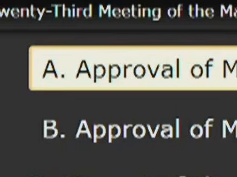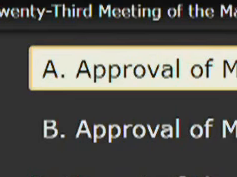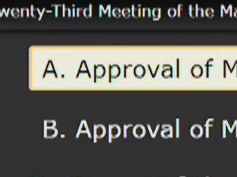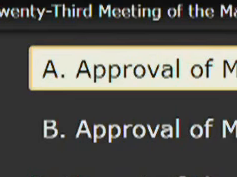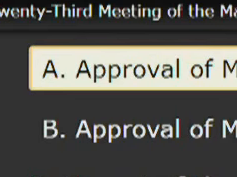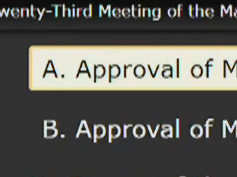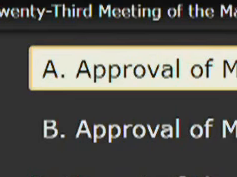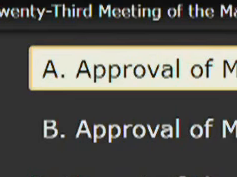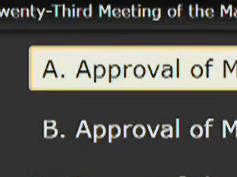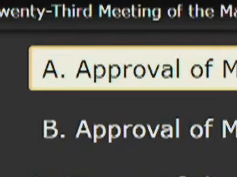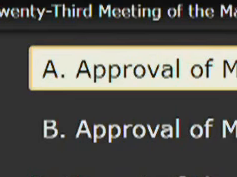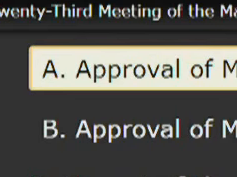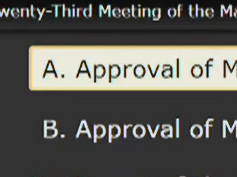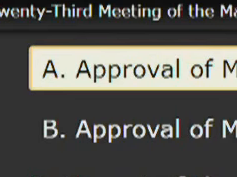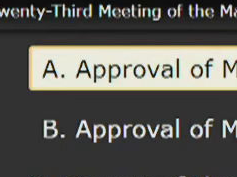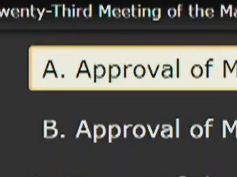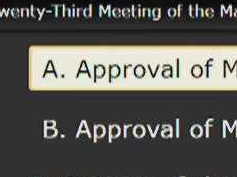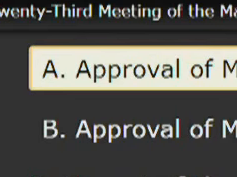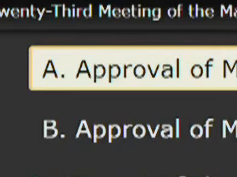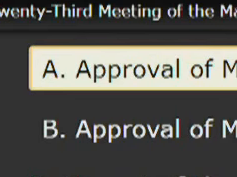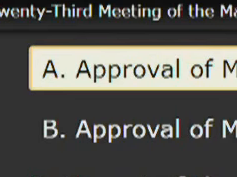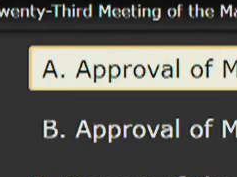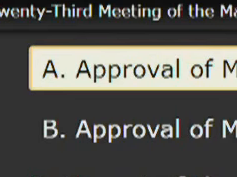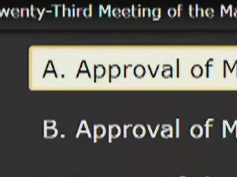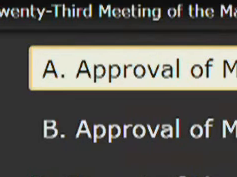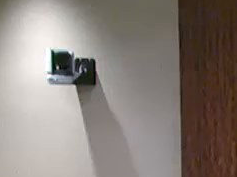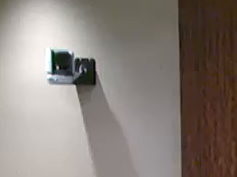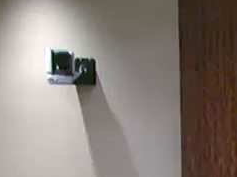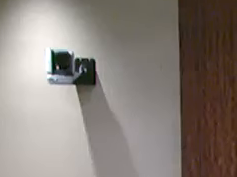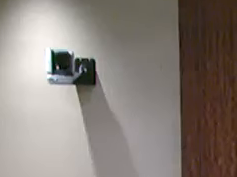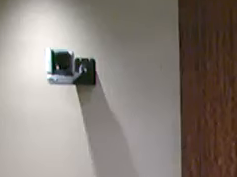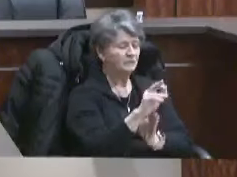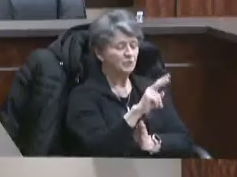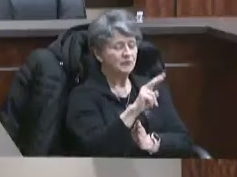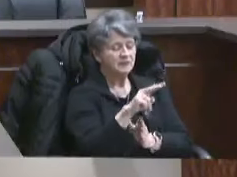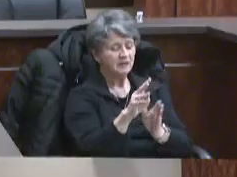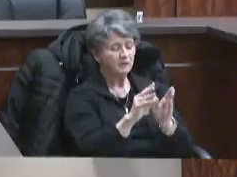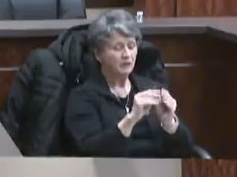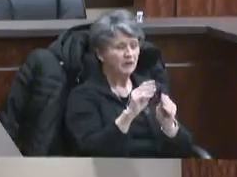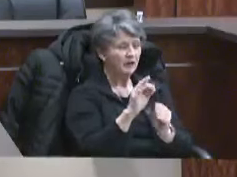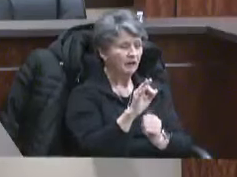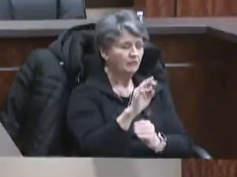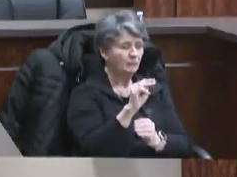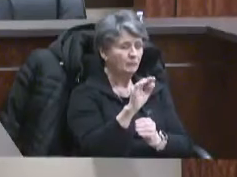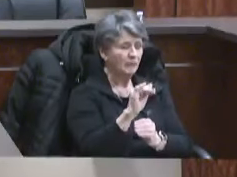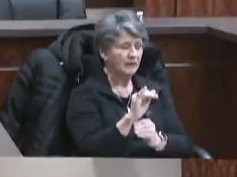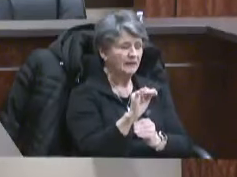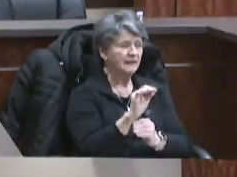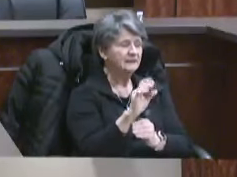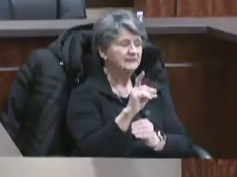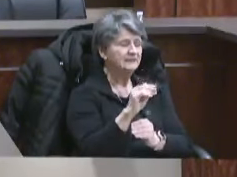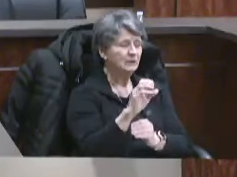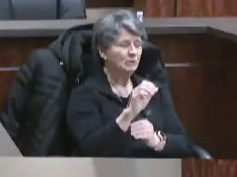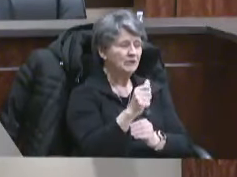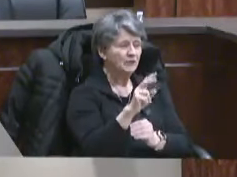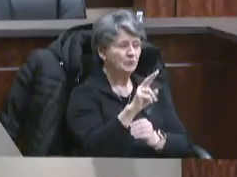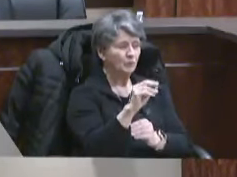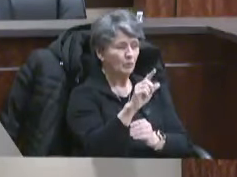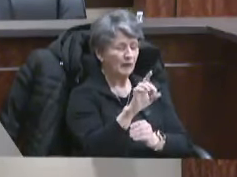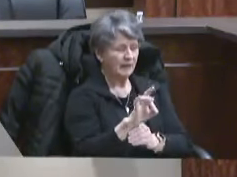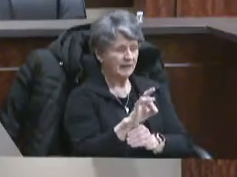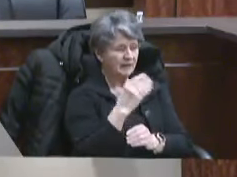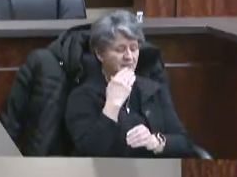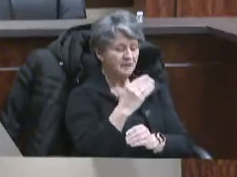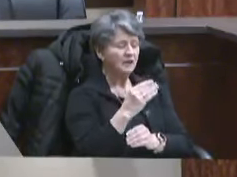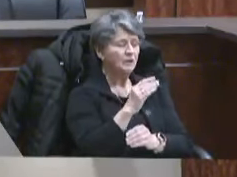Mr. President, I make a motion to approve the minutes for 22nd meeting of Monday, December the 10th, 2018. Thank you,